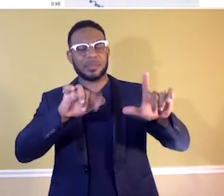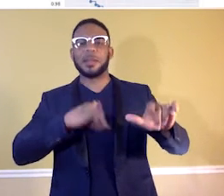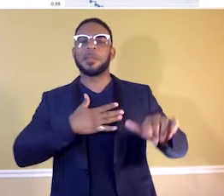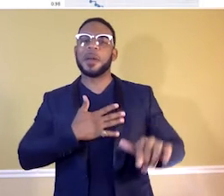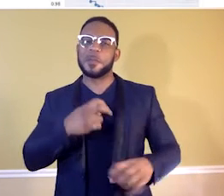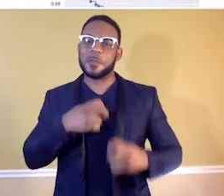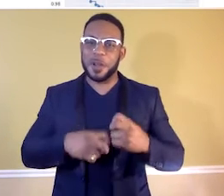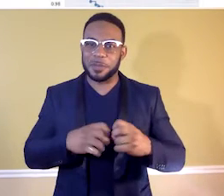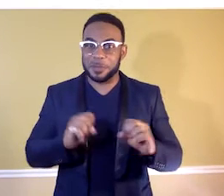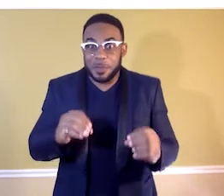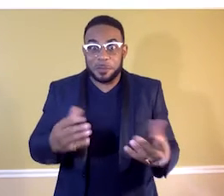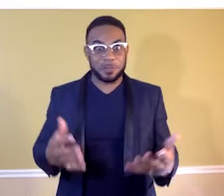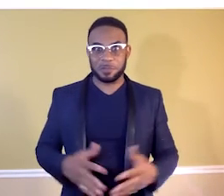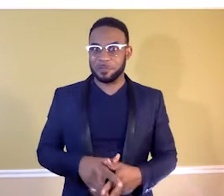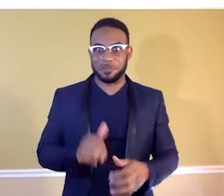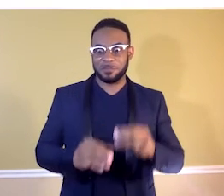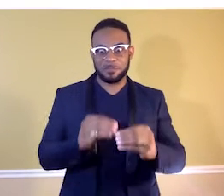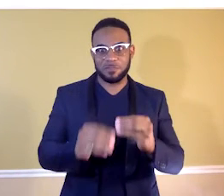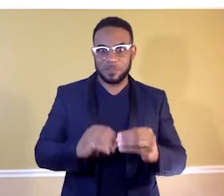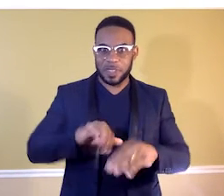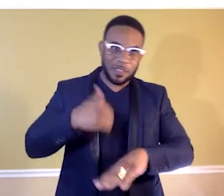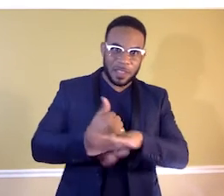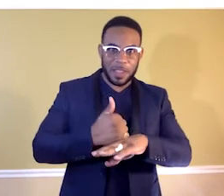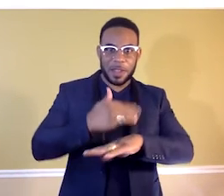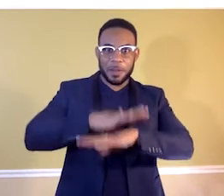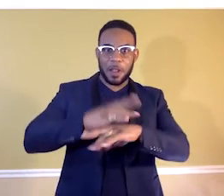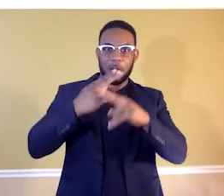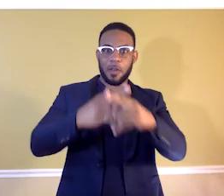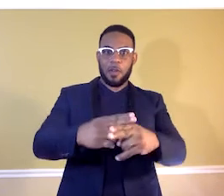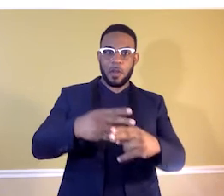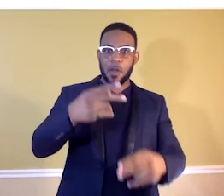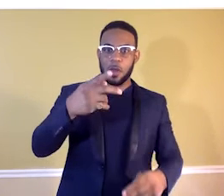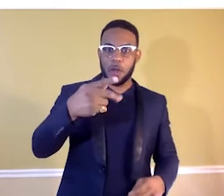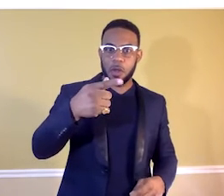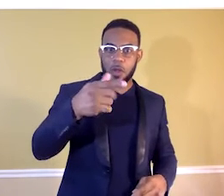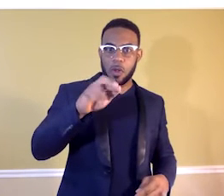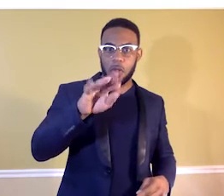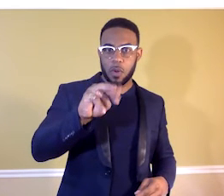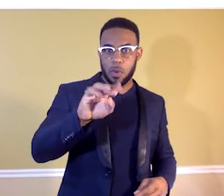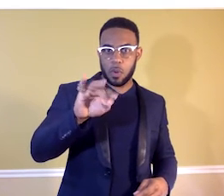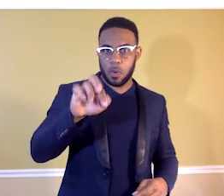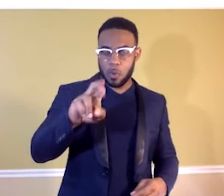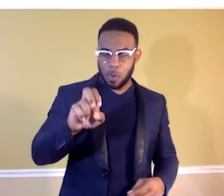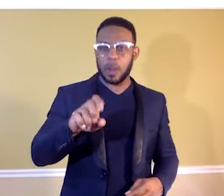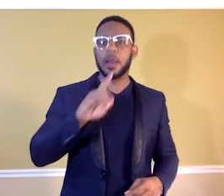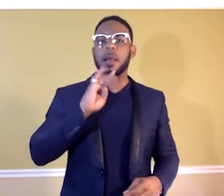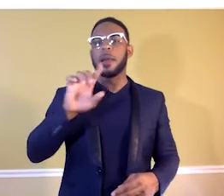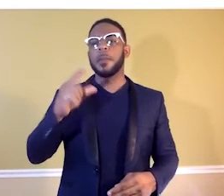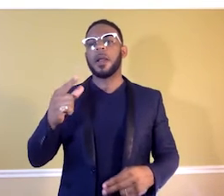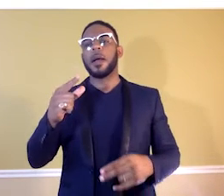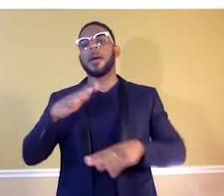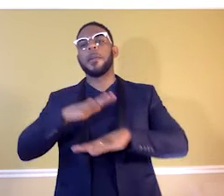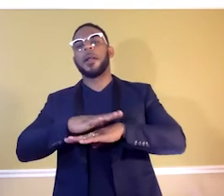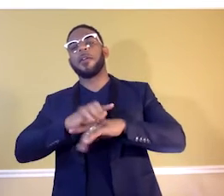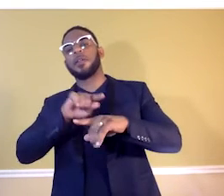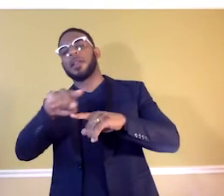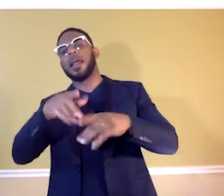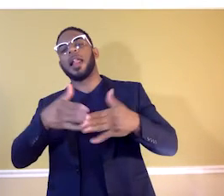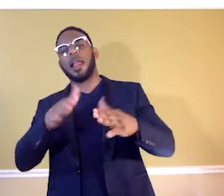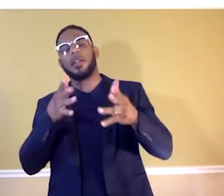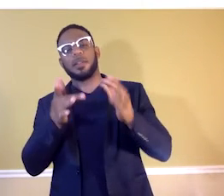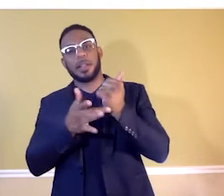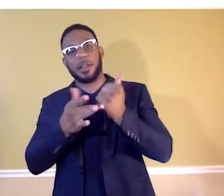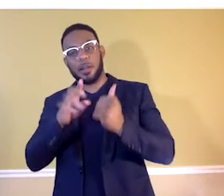problem. So I developed a platform I call Grimoire. So what Grimoire is a blogging platform that allows